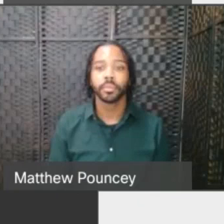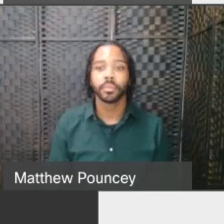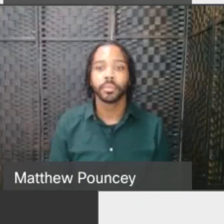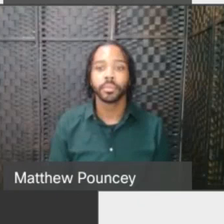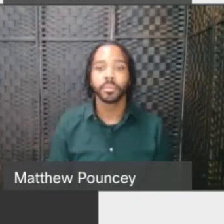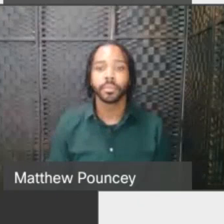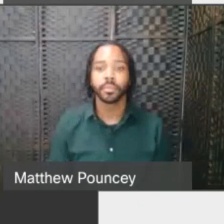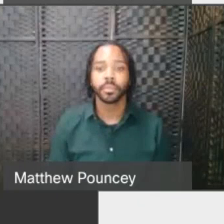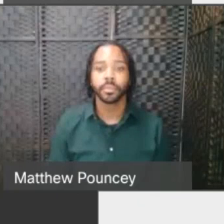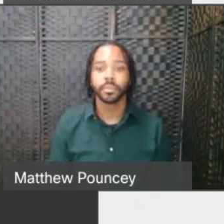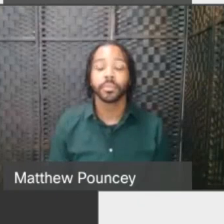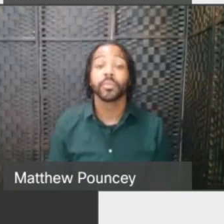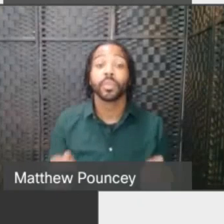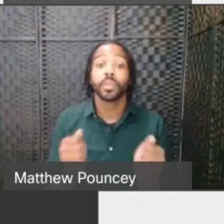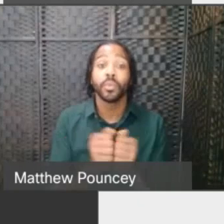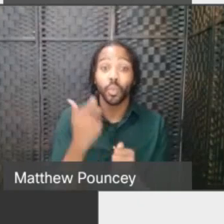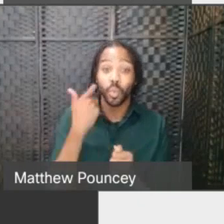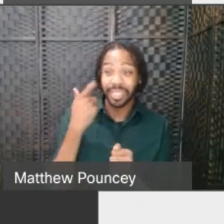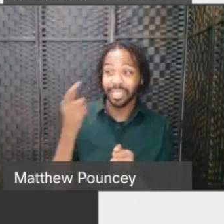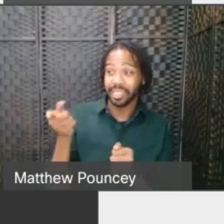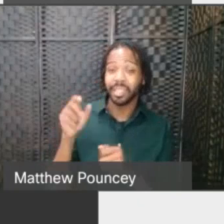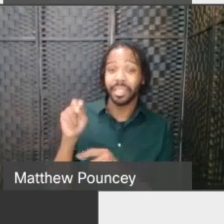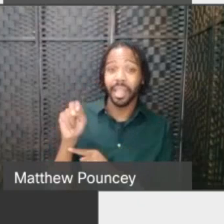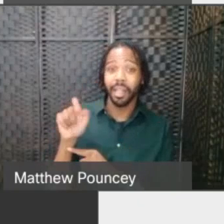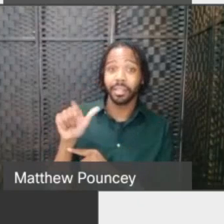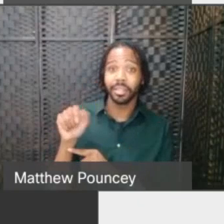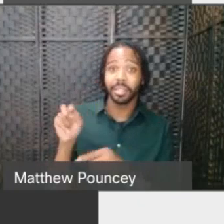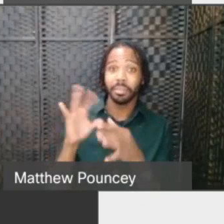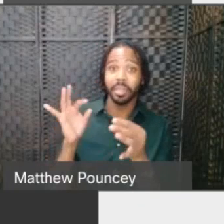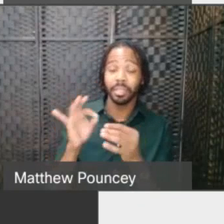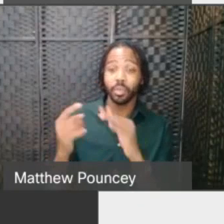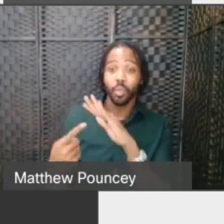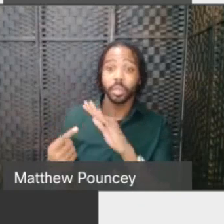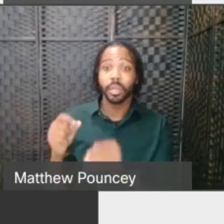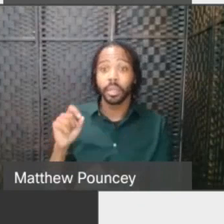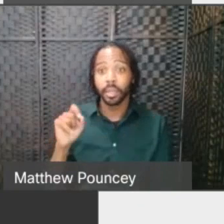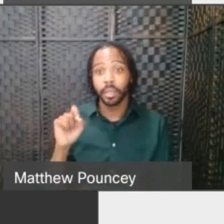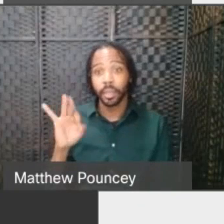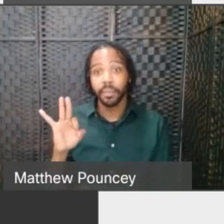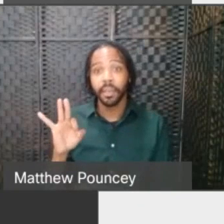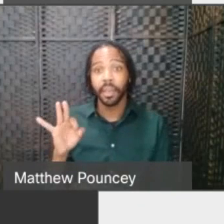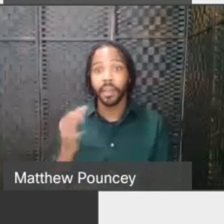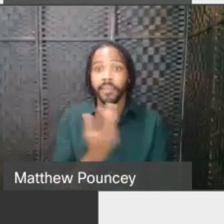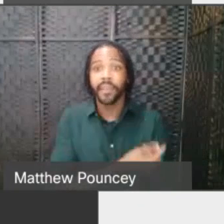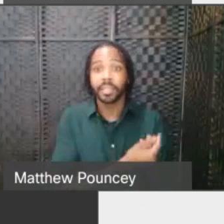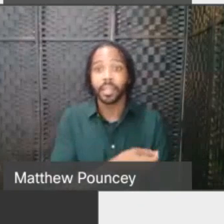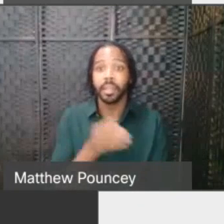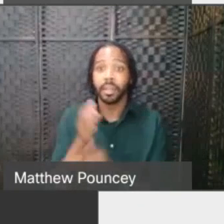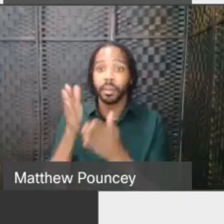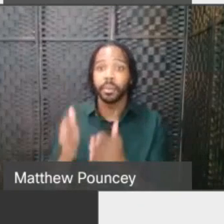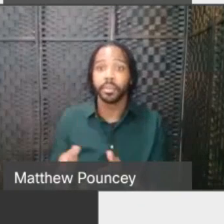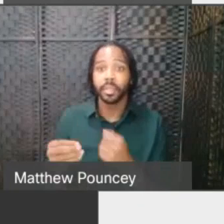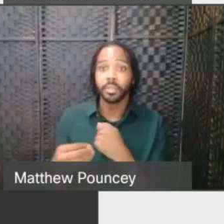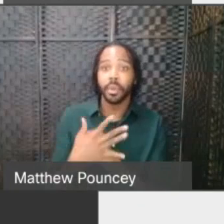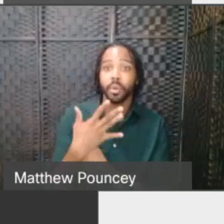With reference to what Nelson just said regarding quarantine, if vaccinated people have been exposed,